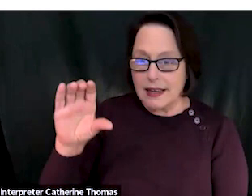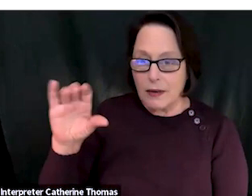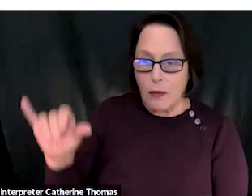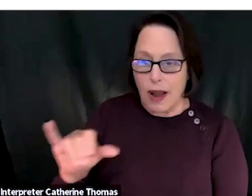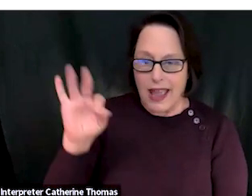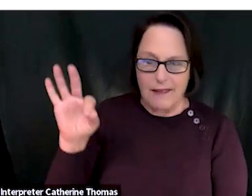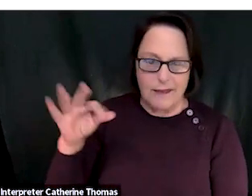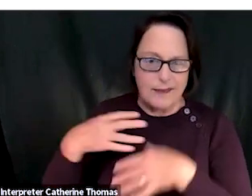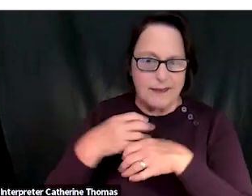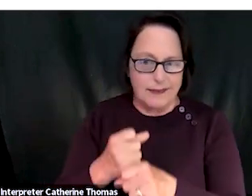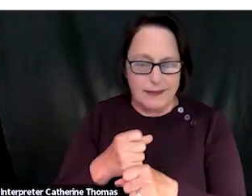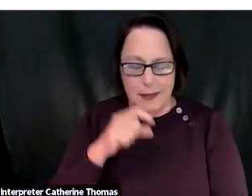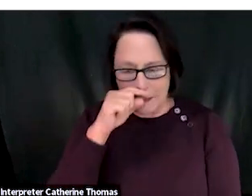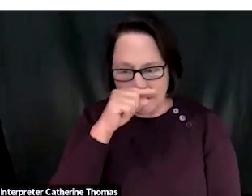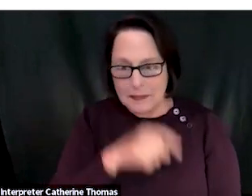for short.